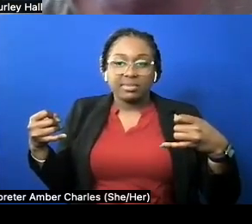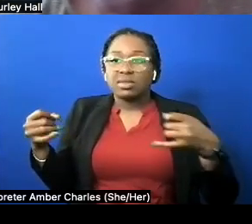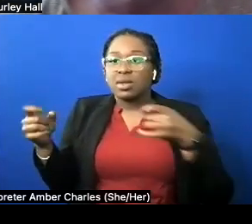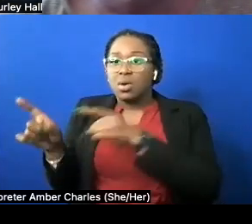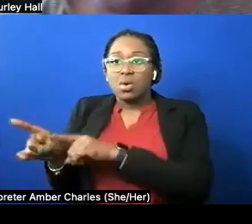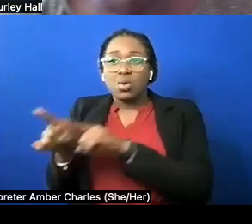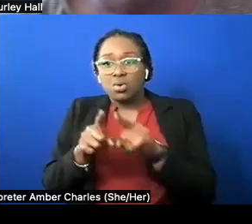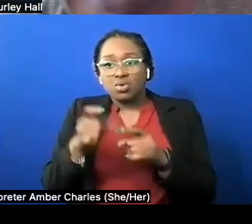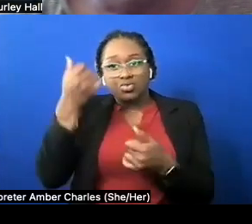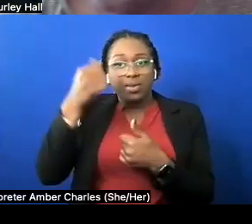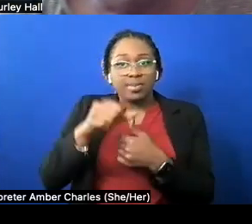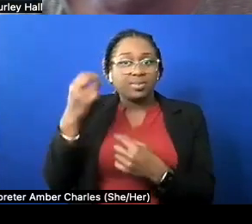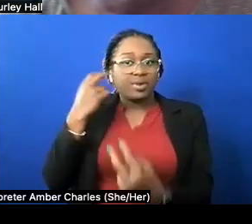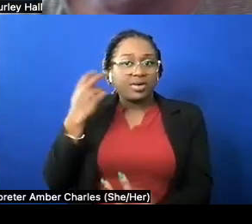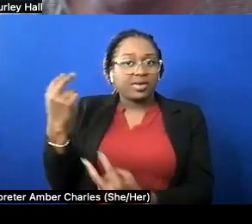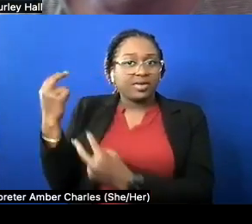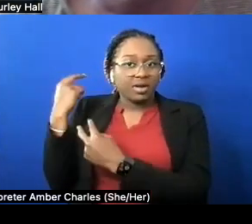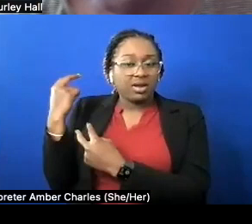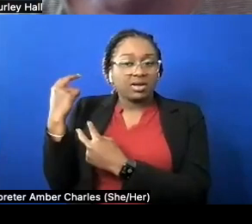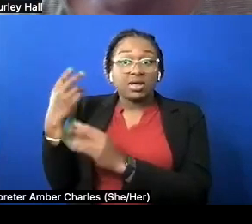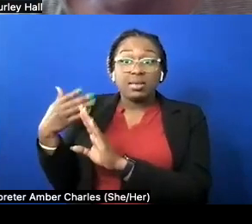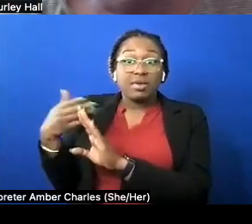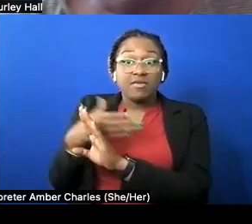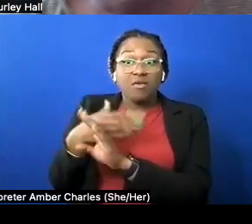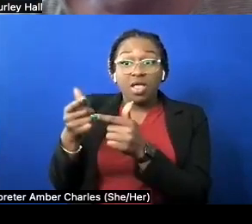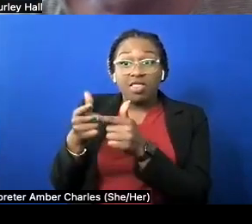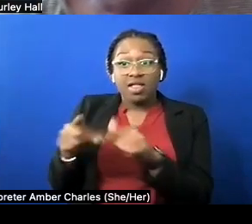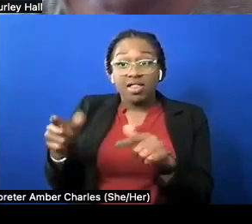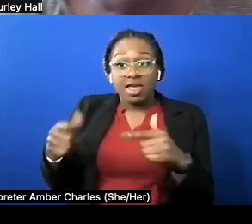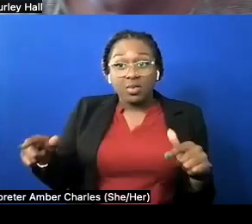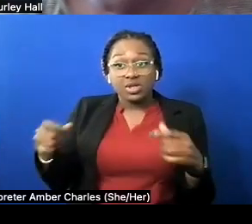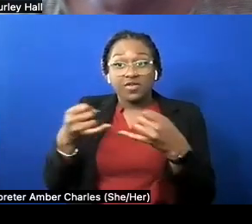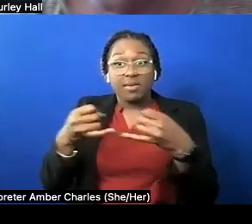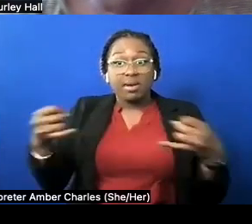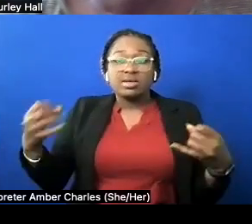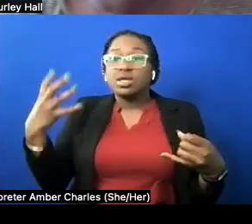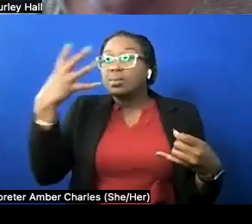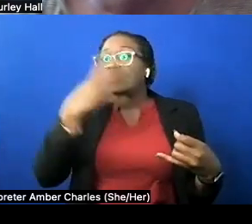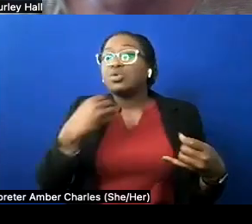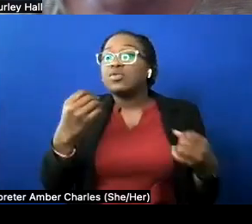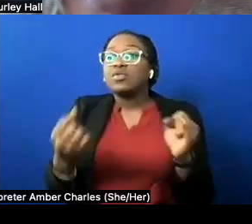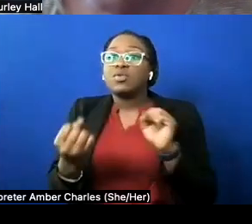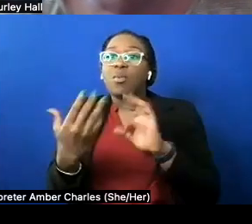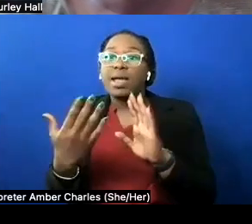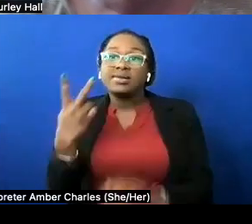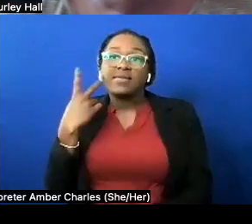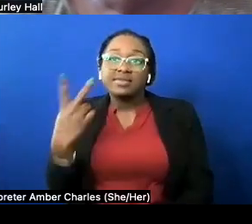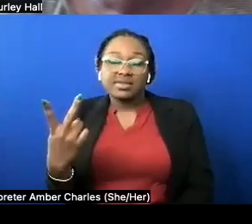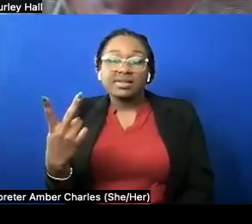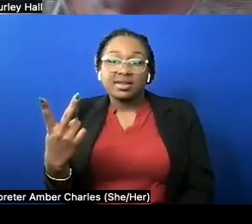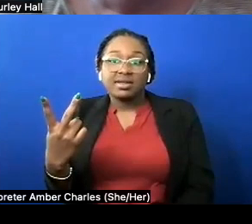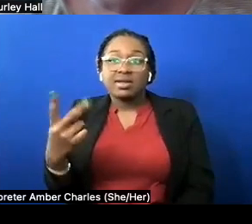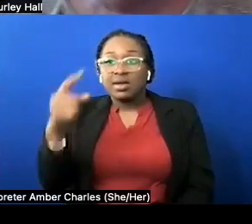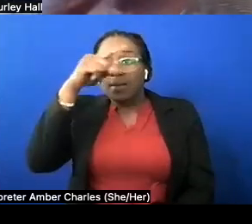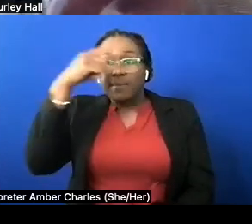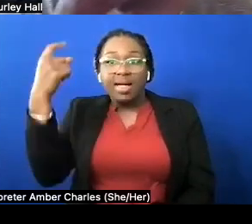remembering or reflecting on, prior to the language of boundaries, the beautiful ways in which I've seen just like Black